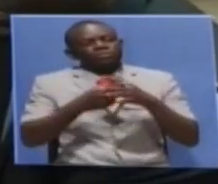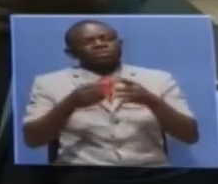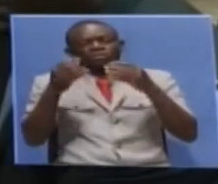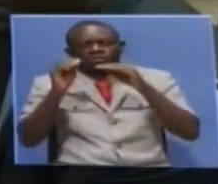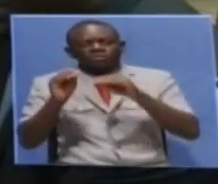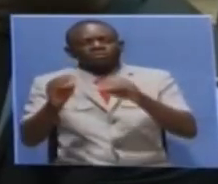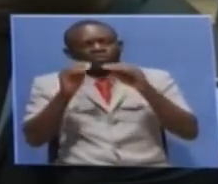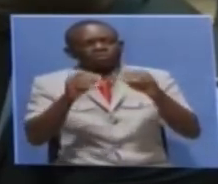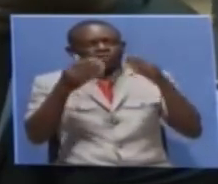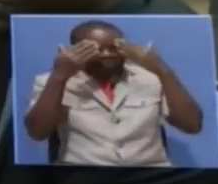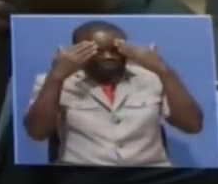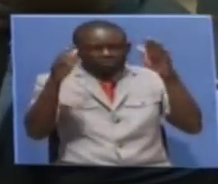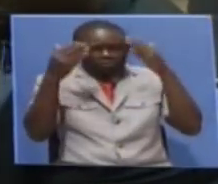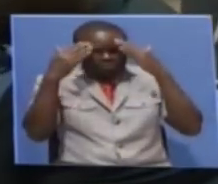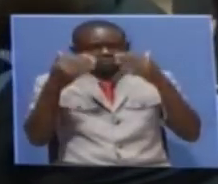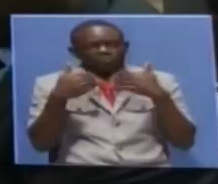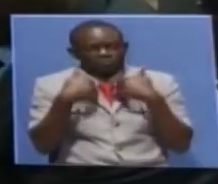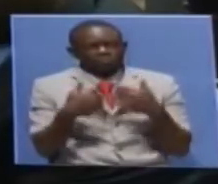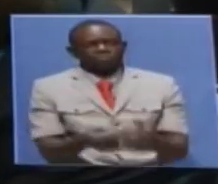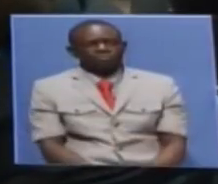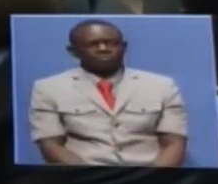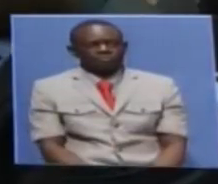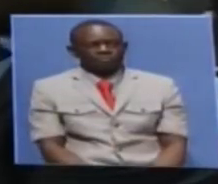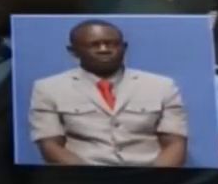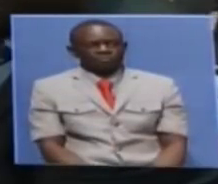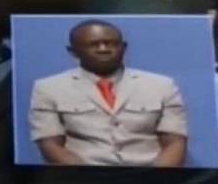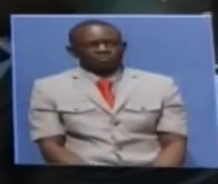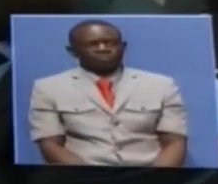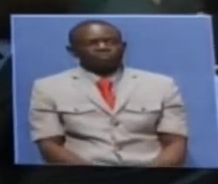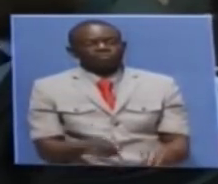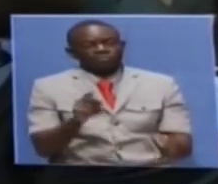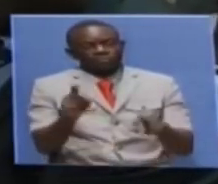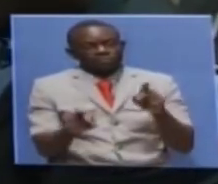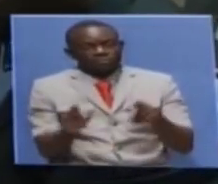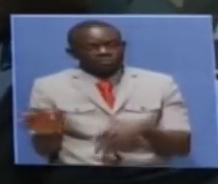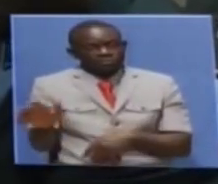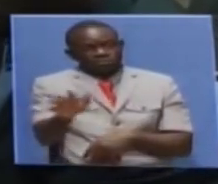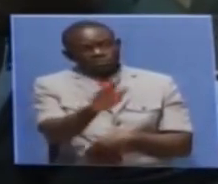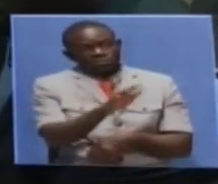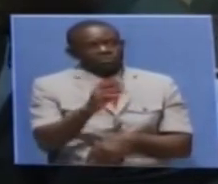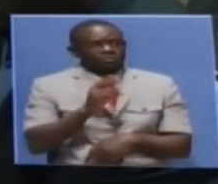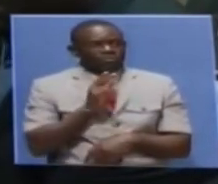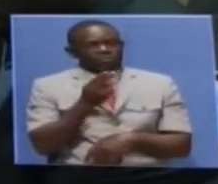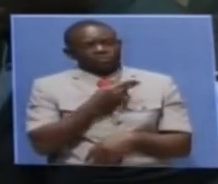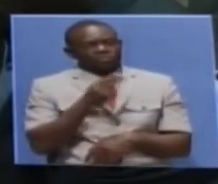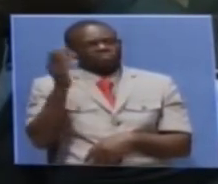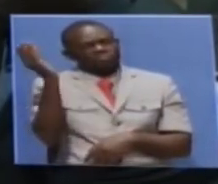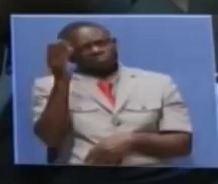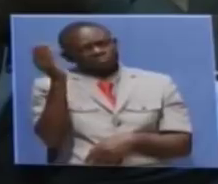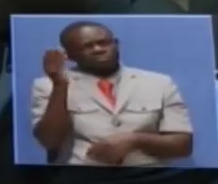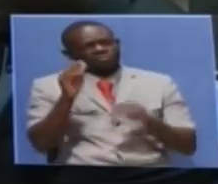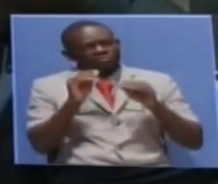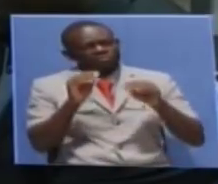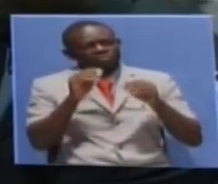sensitize the members of those communities in Mandolo and Kamarasa to come forward and make payments for the survey diagrams,